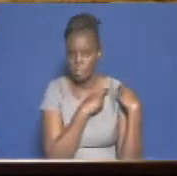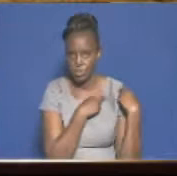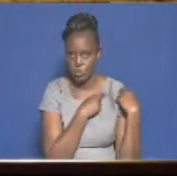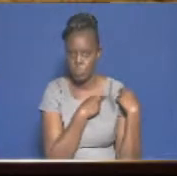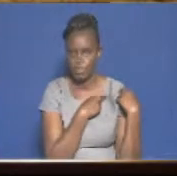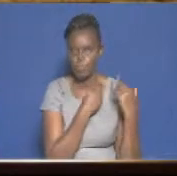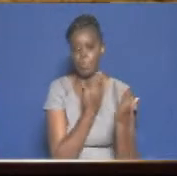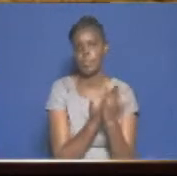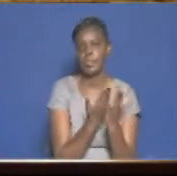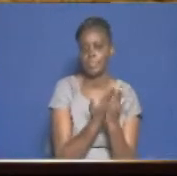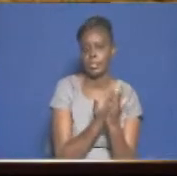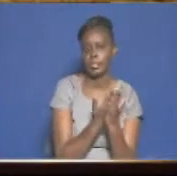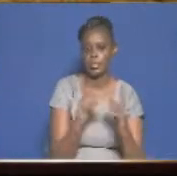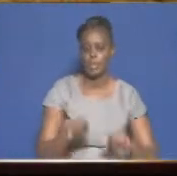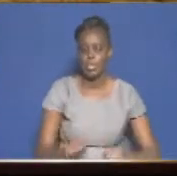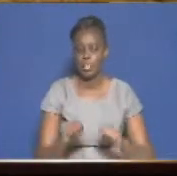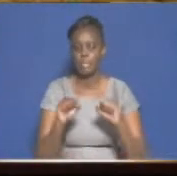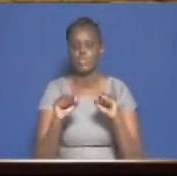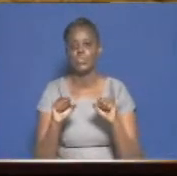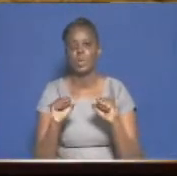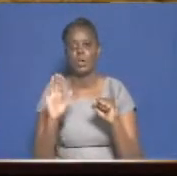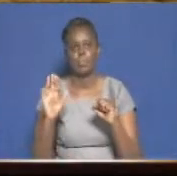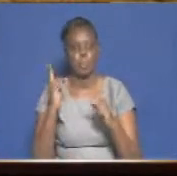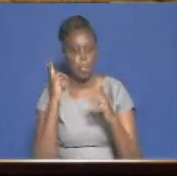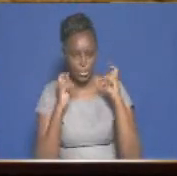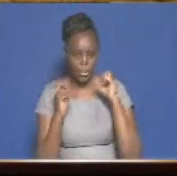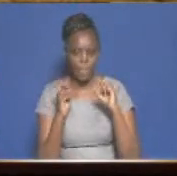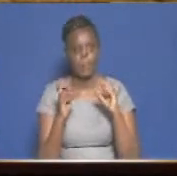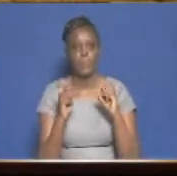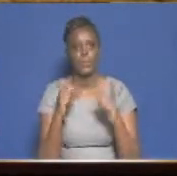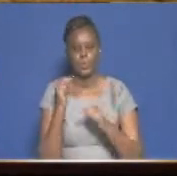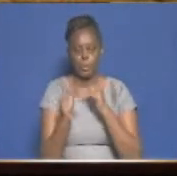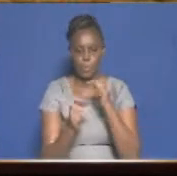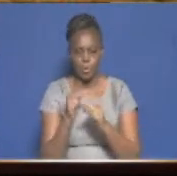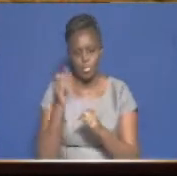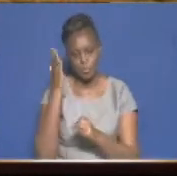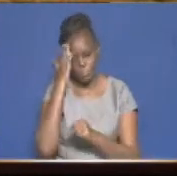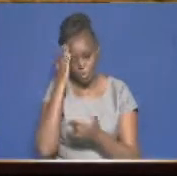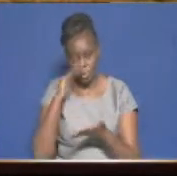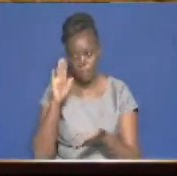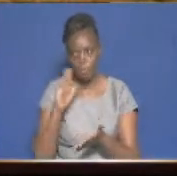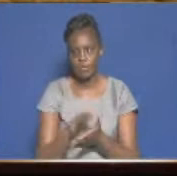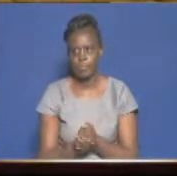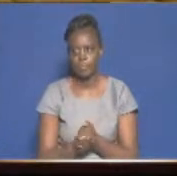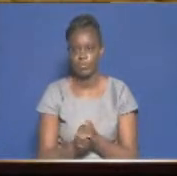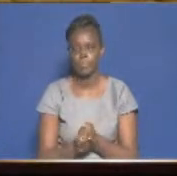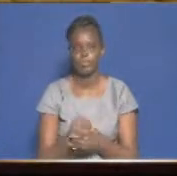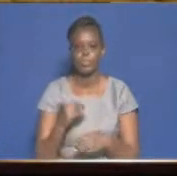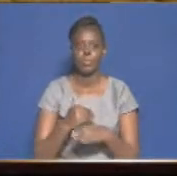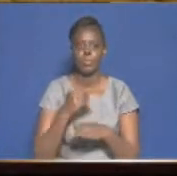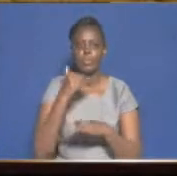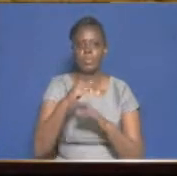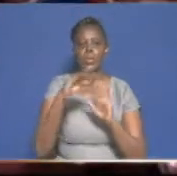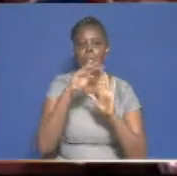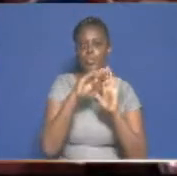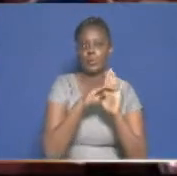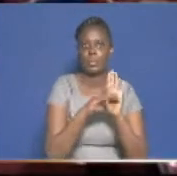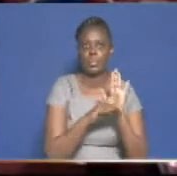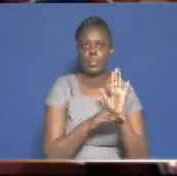sure he will give it, a due consideration. Next order.